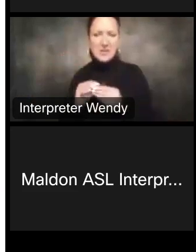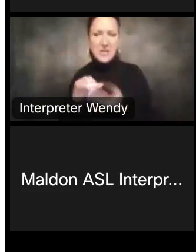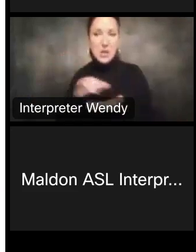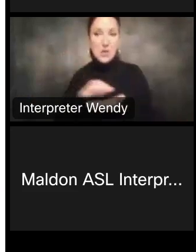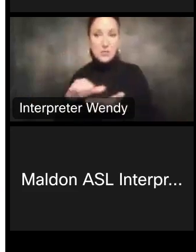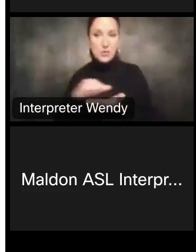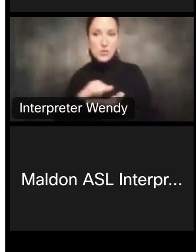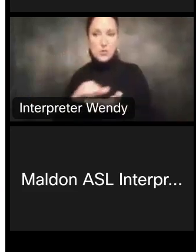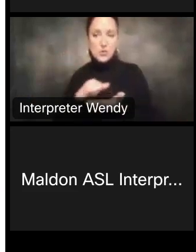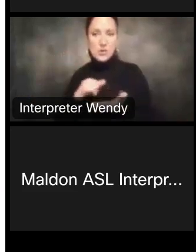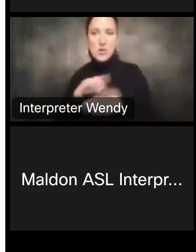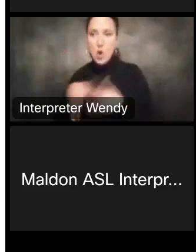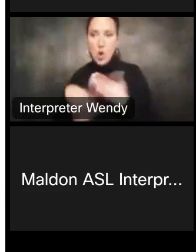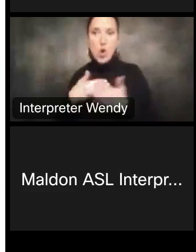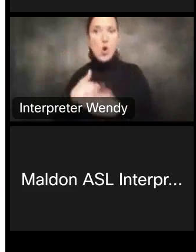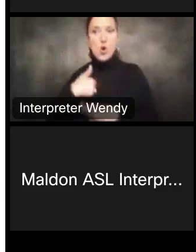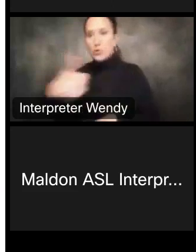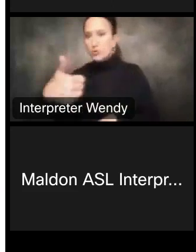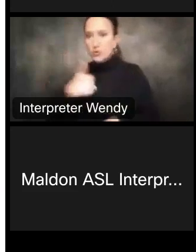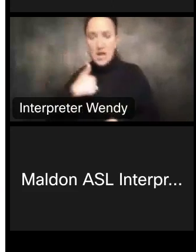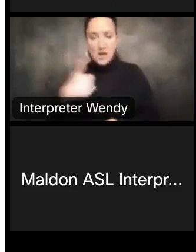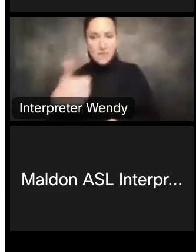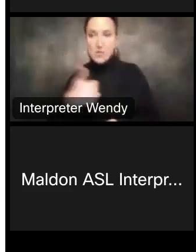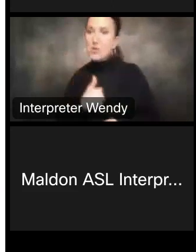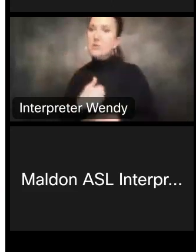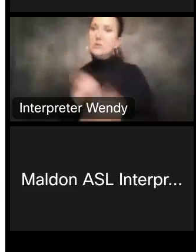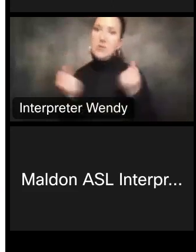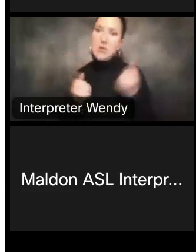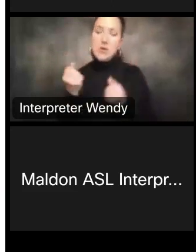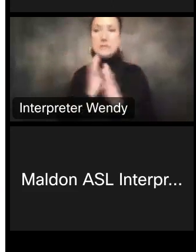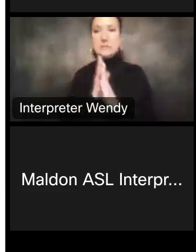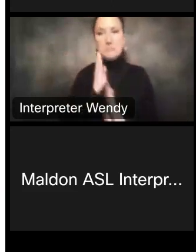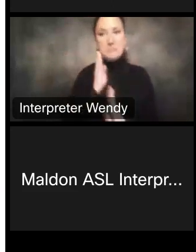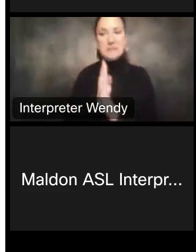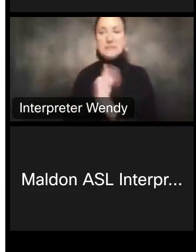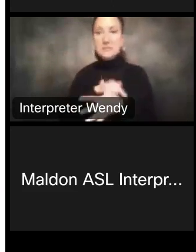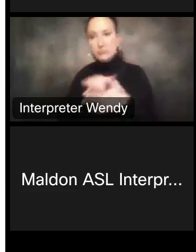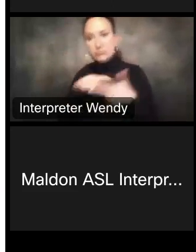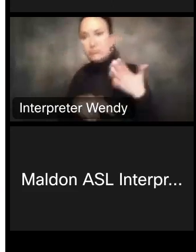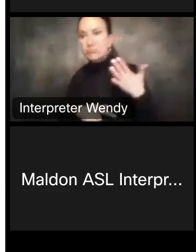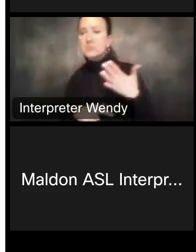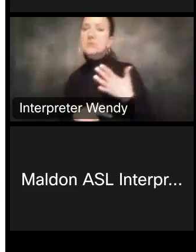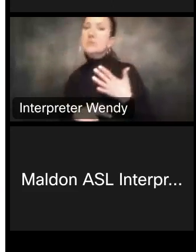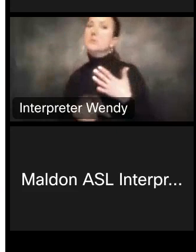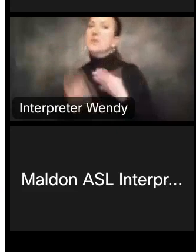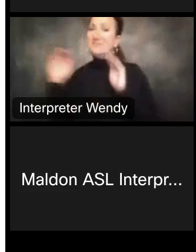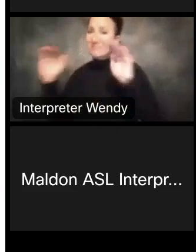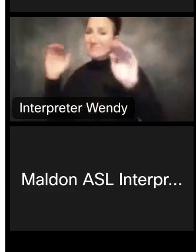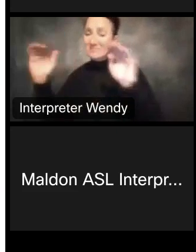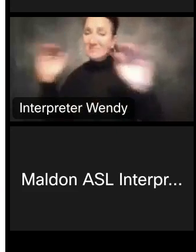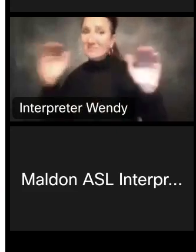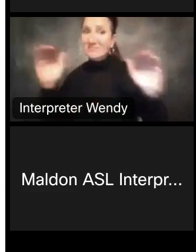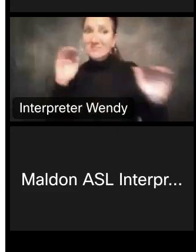Avenue, travel lanes, potential for buses, etc. But I do need to remind everybody that